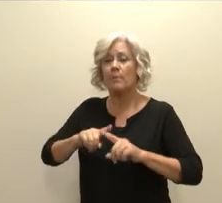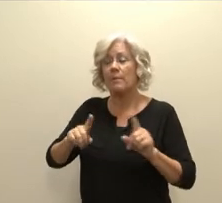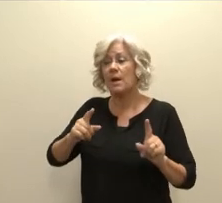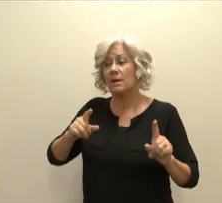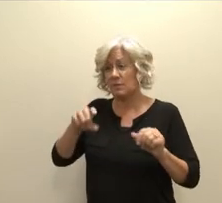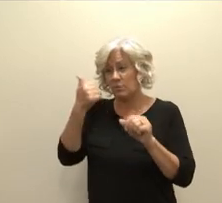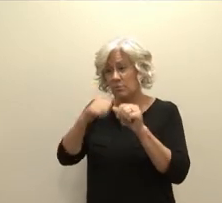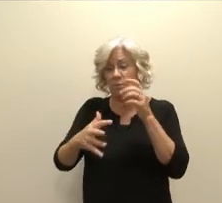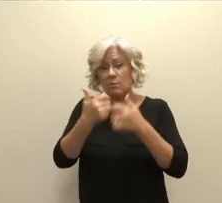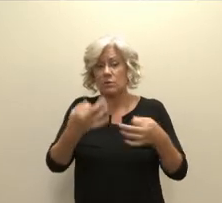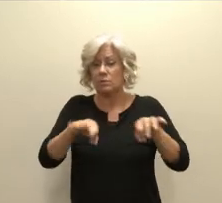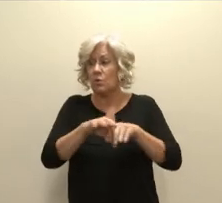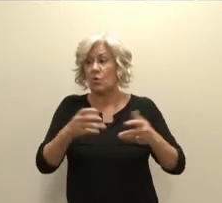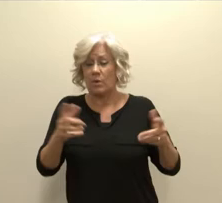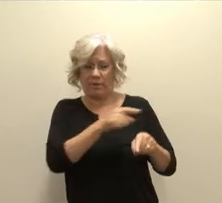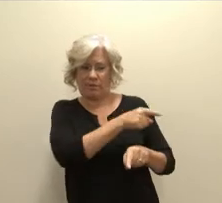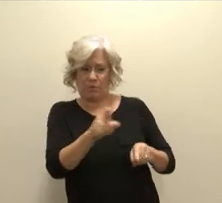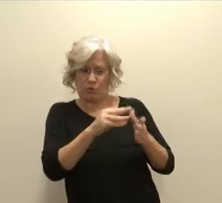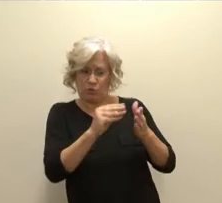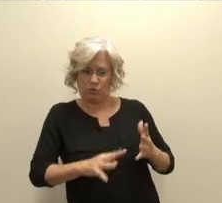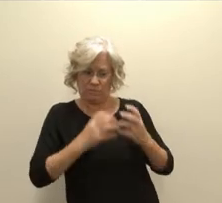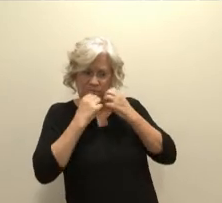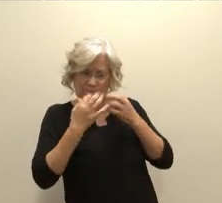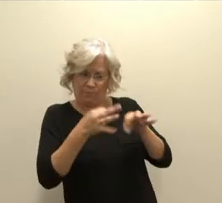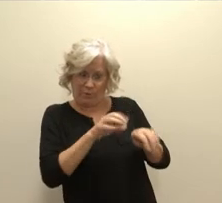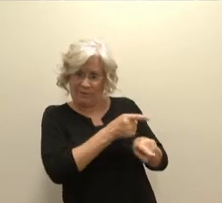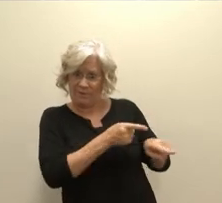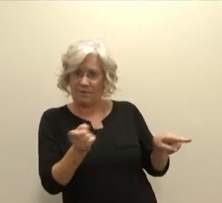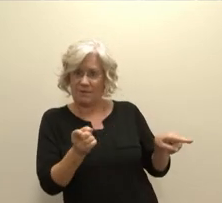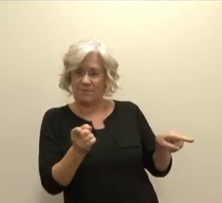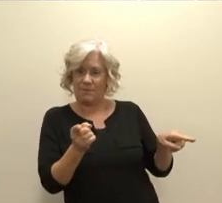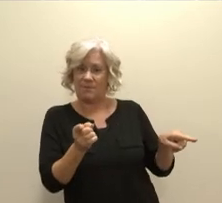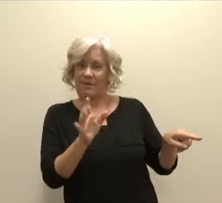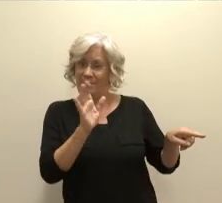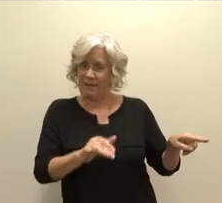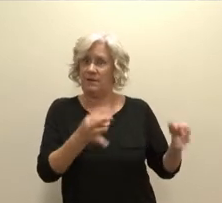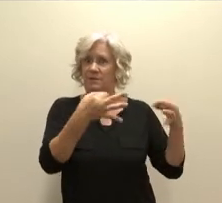the students that matter first. And